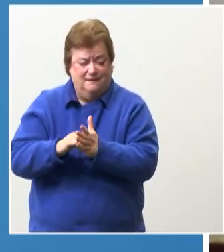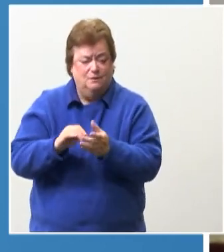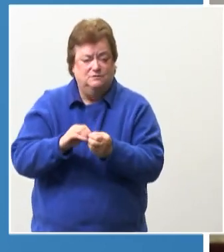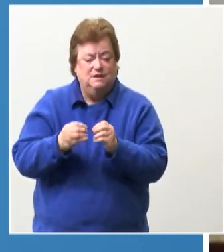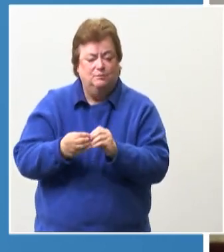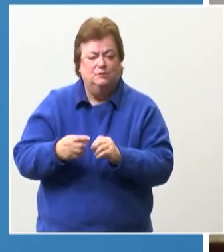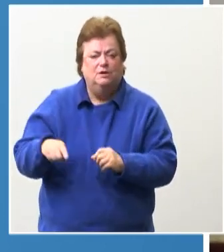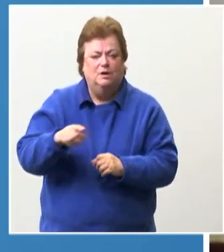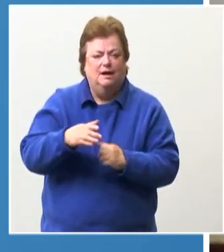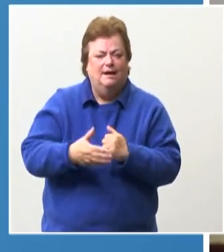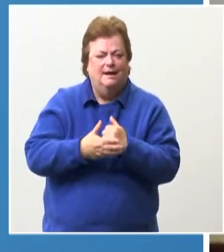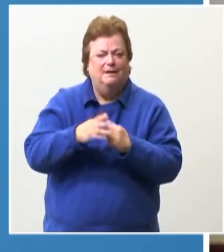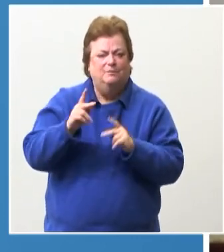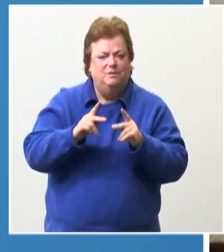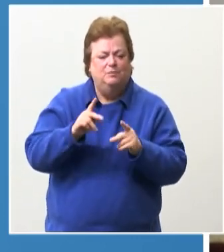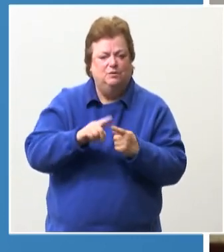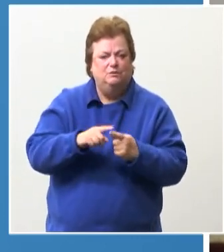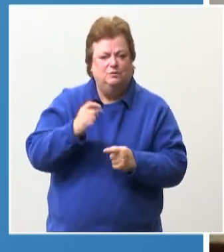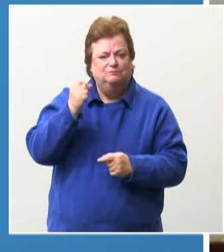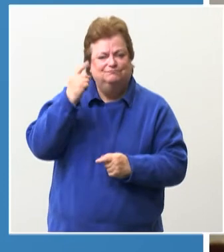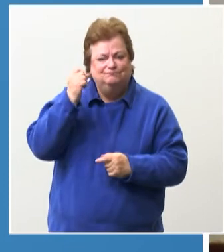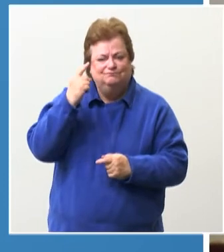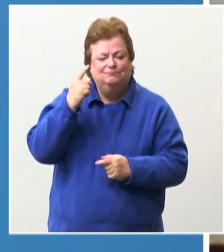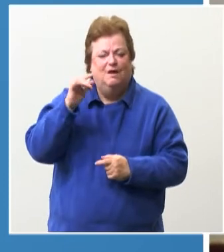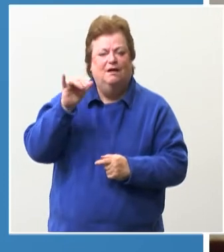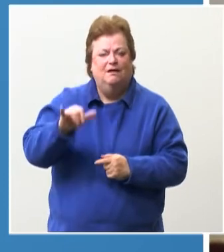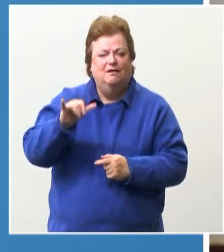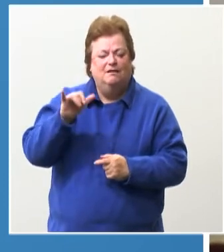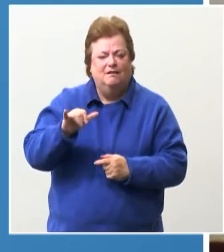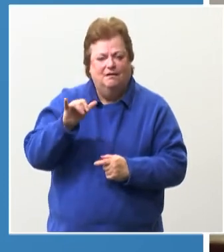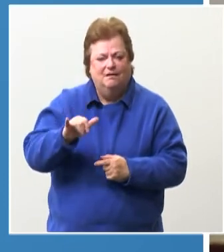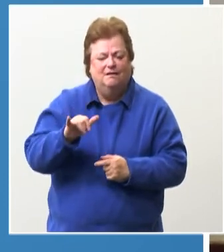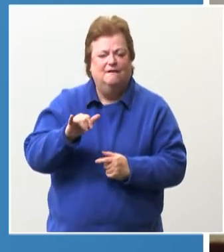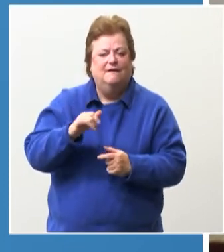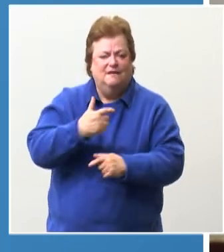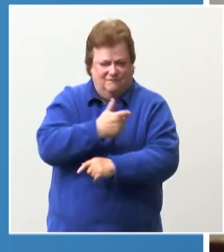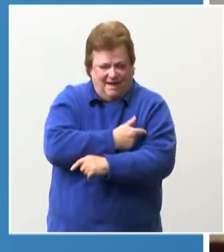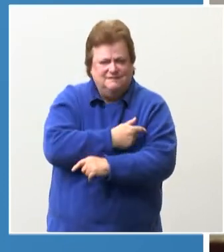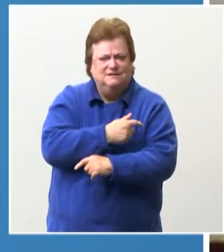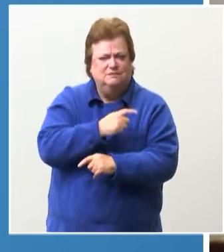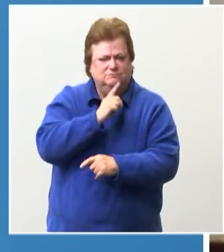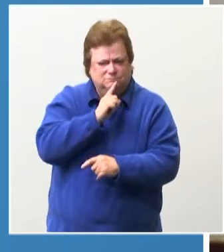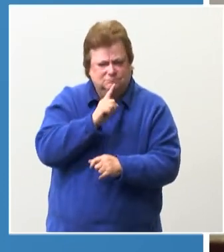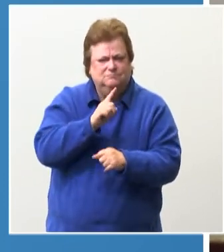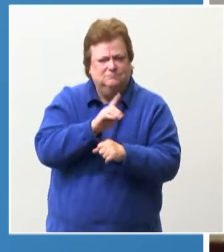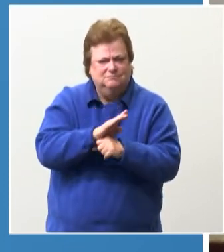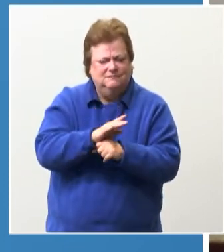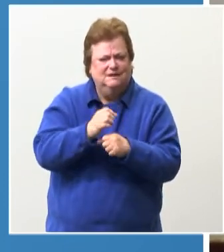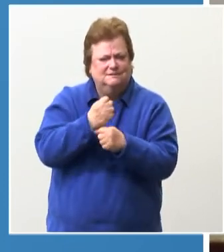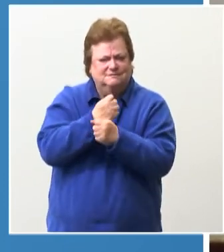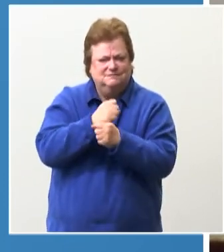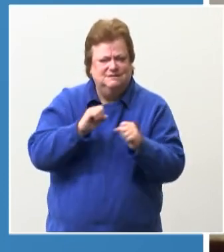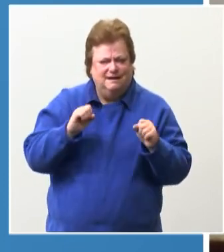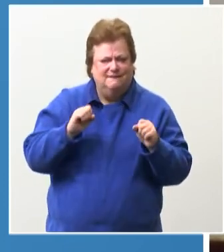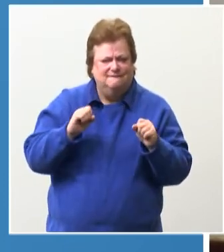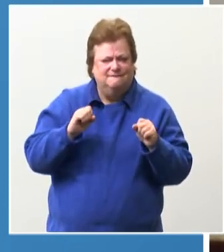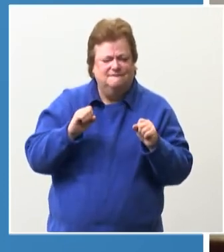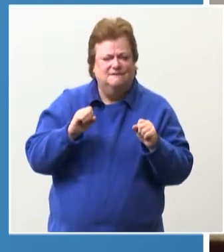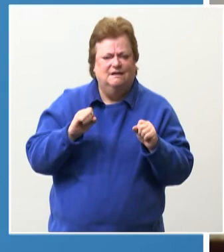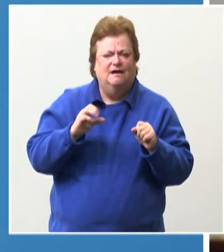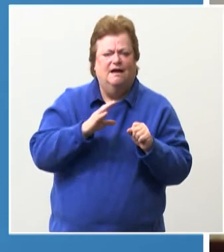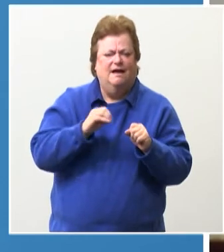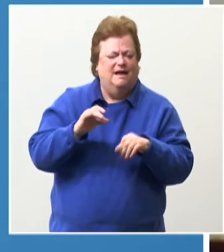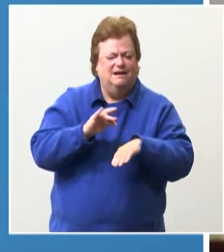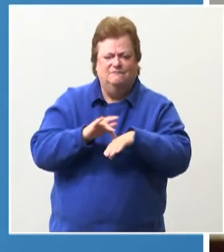people realize that the vaccine is safe. And it is available